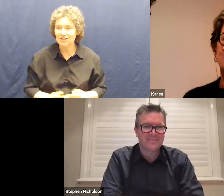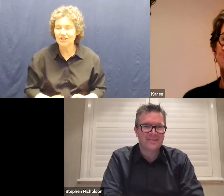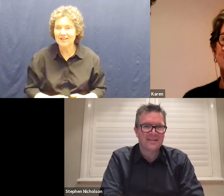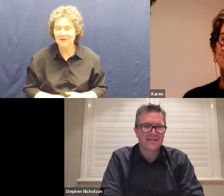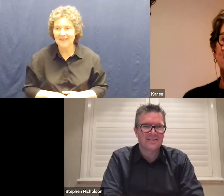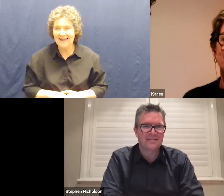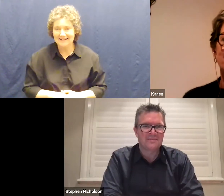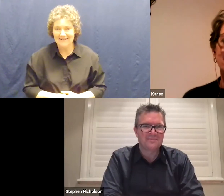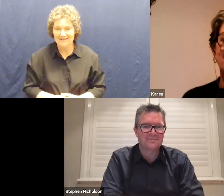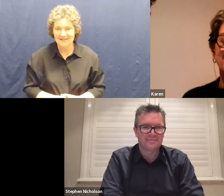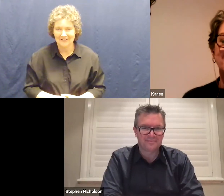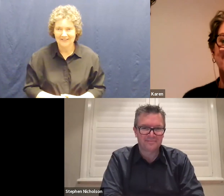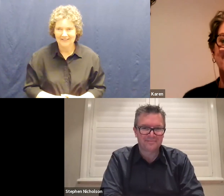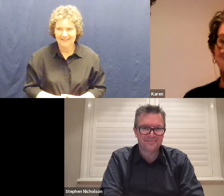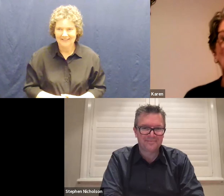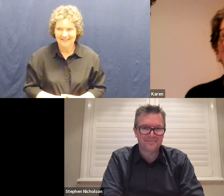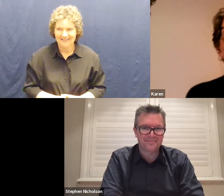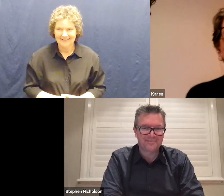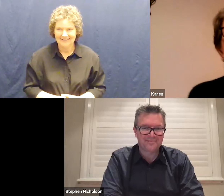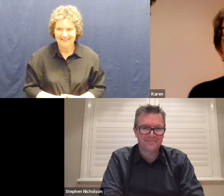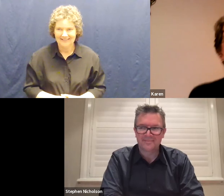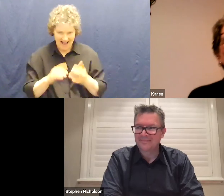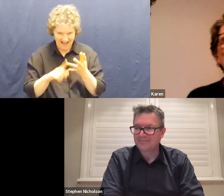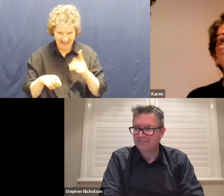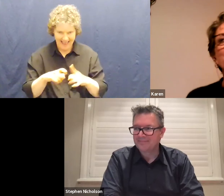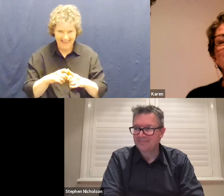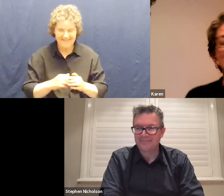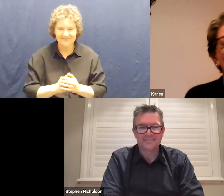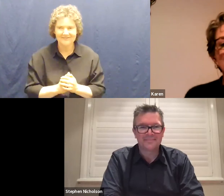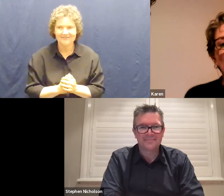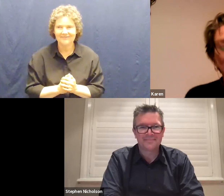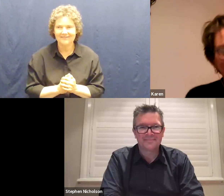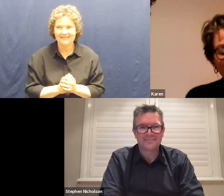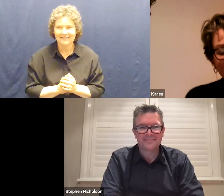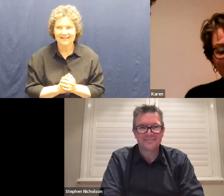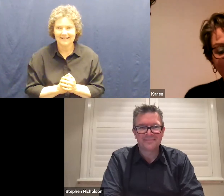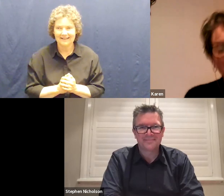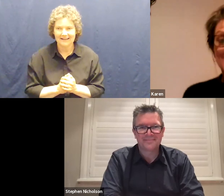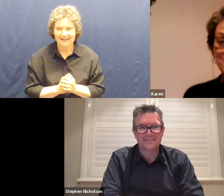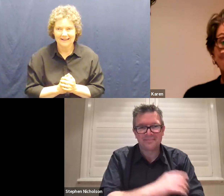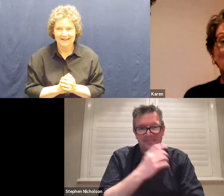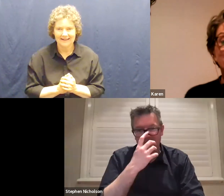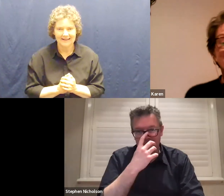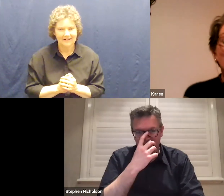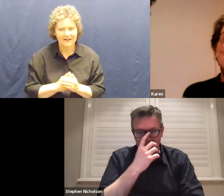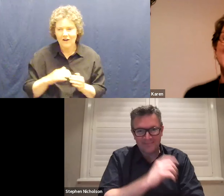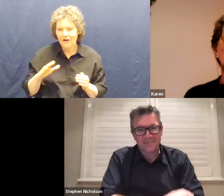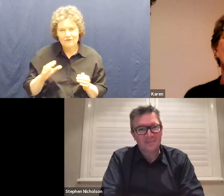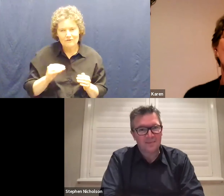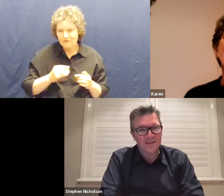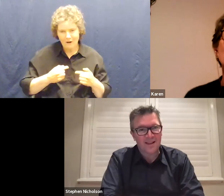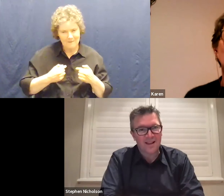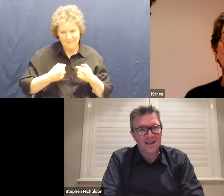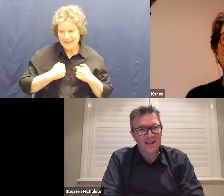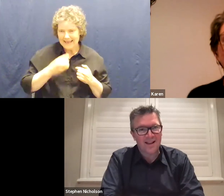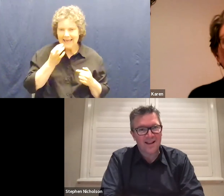about your journey with that, Karen. Okay, so ever since I was little, I've